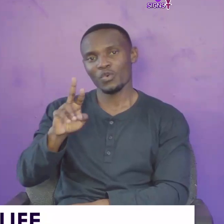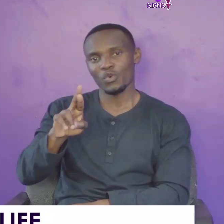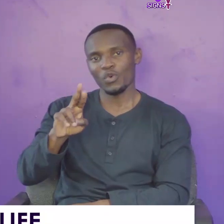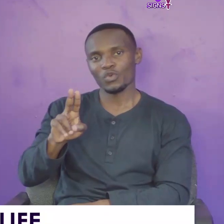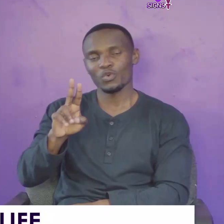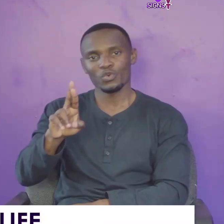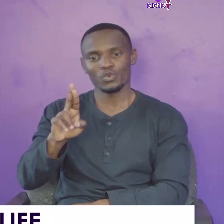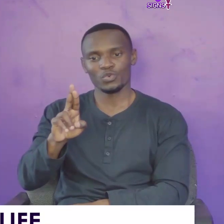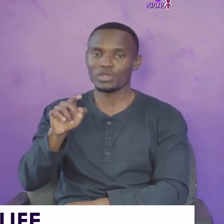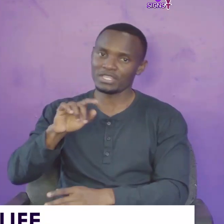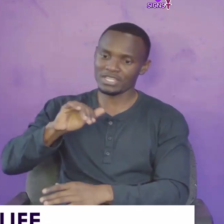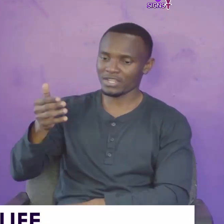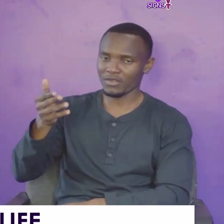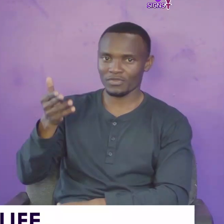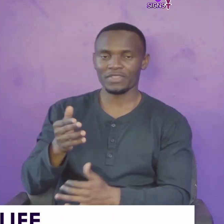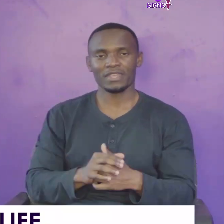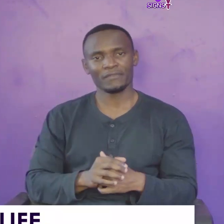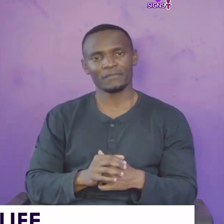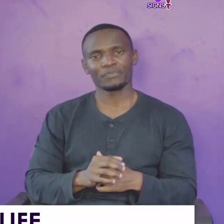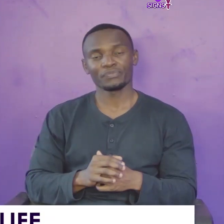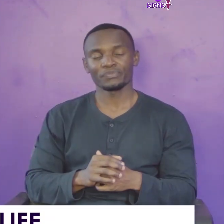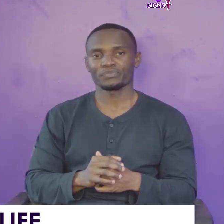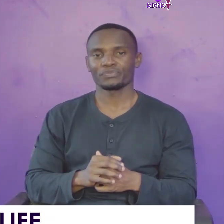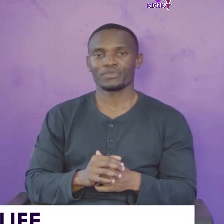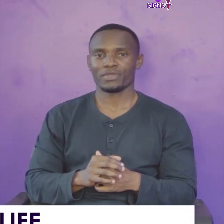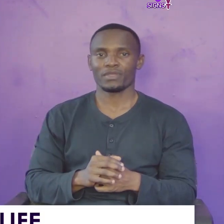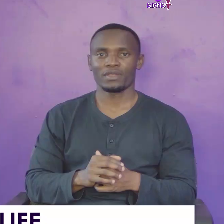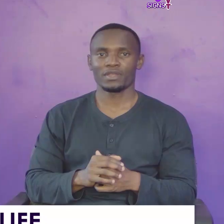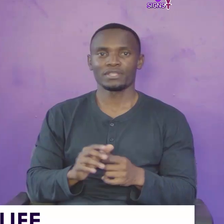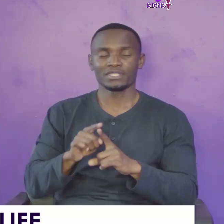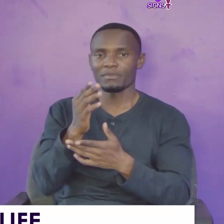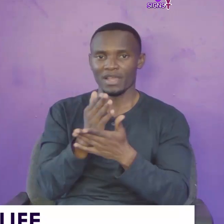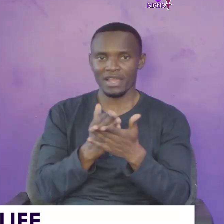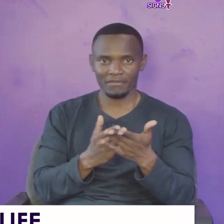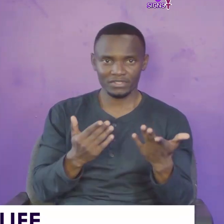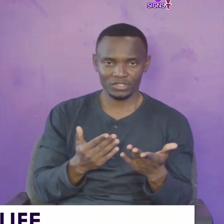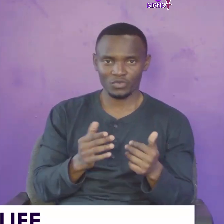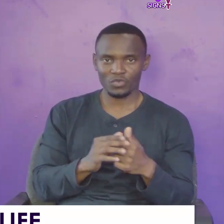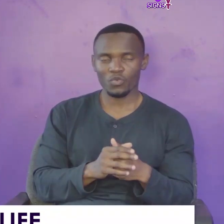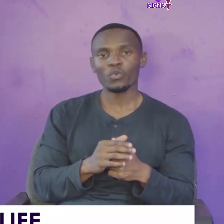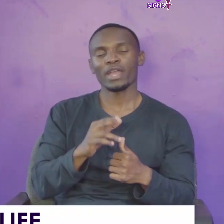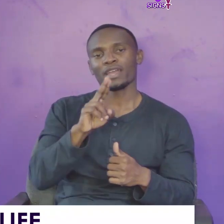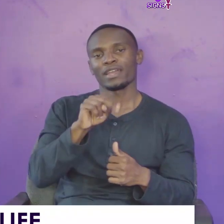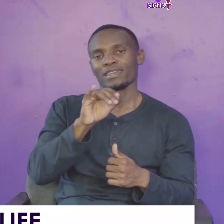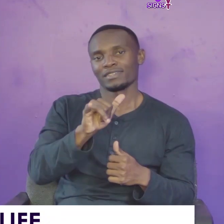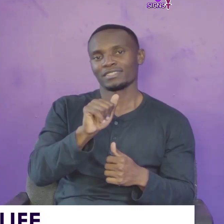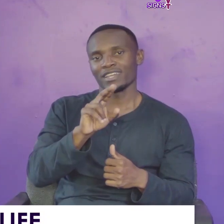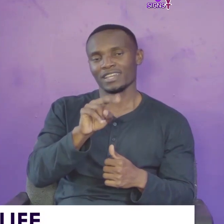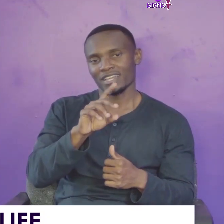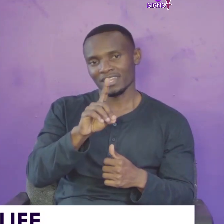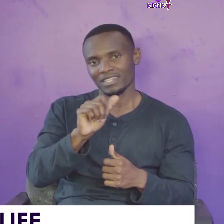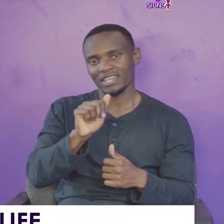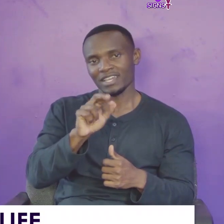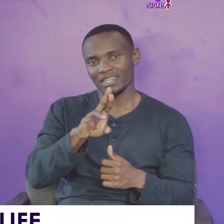in Laikipia. Olkalau? Or Nyahururu? Nyahururu. Nyahururu. Yeah. Half of it is in Nyandarua, half Yes. of it is in Laikipia. Yes, but I'm